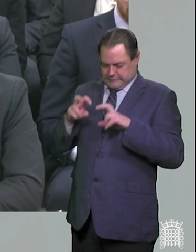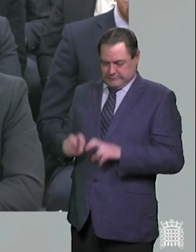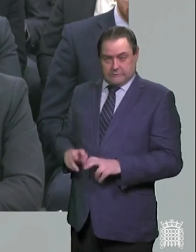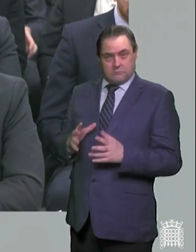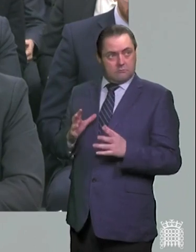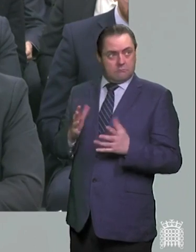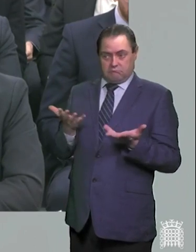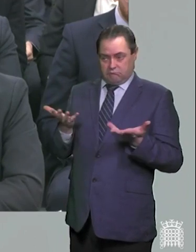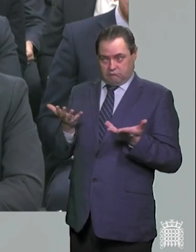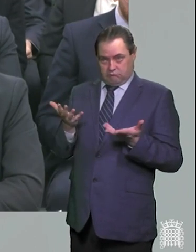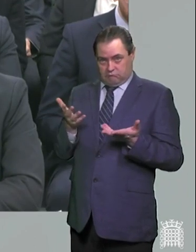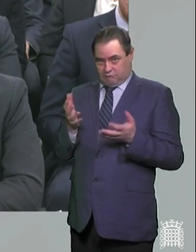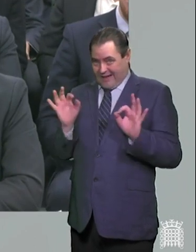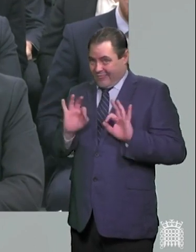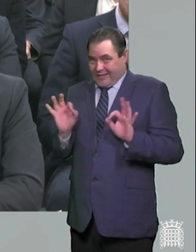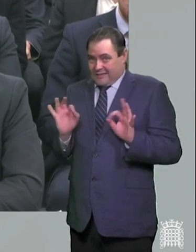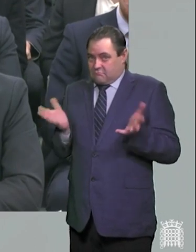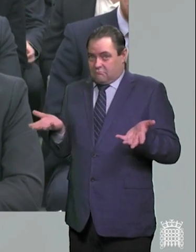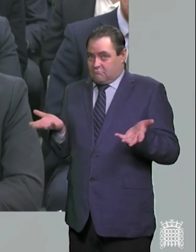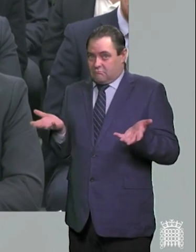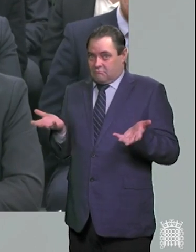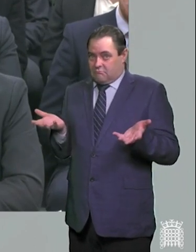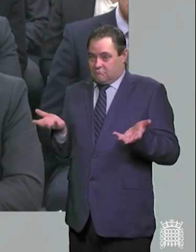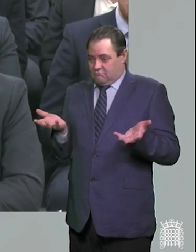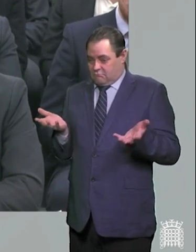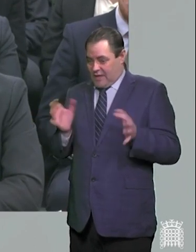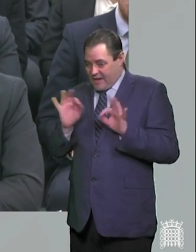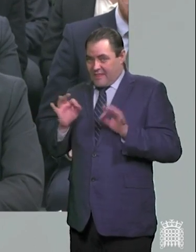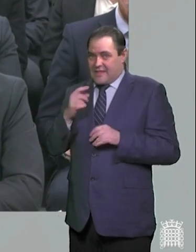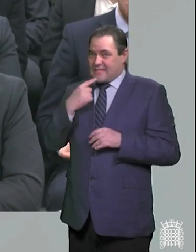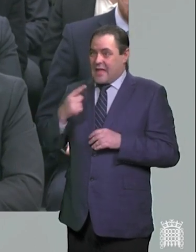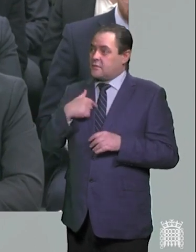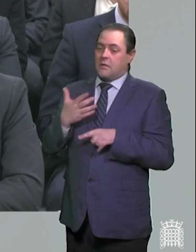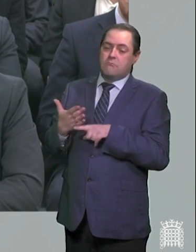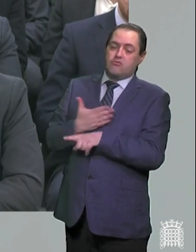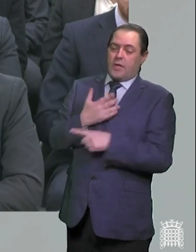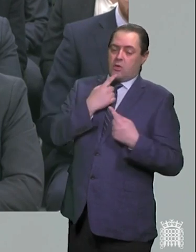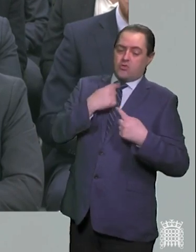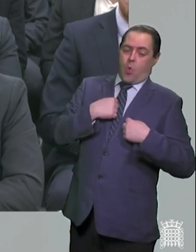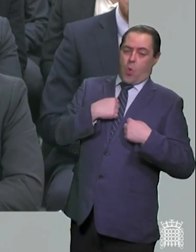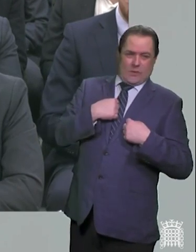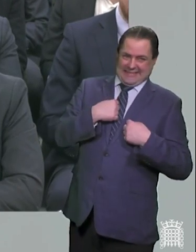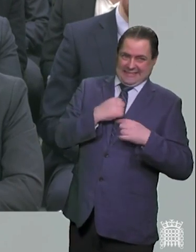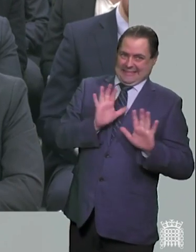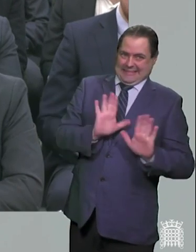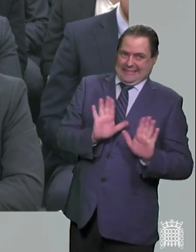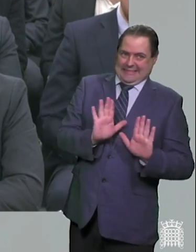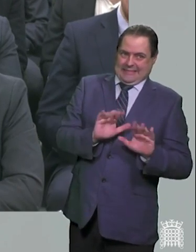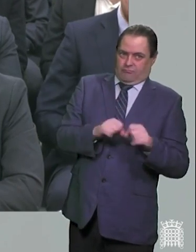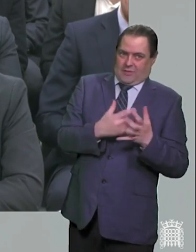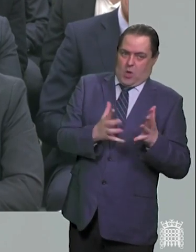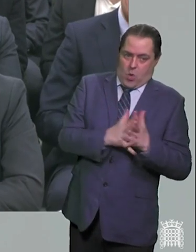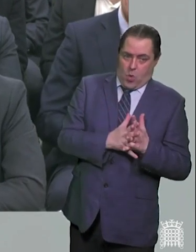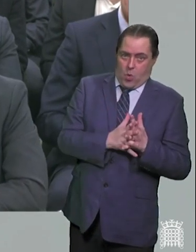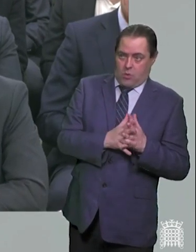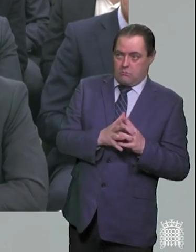found nothing to show that I was warned in advance that events in number 10 were illegal. In fact, nothing to